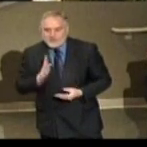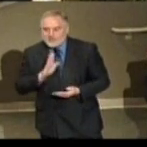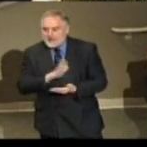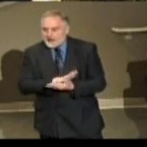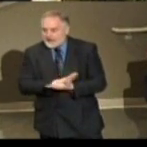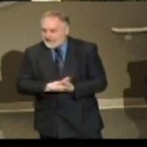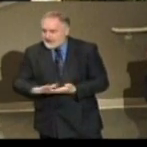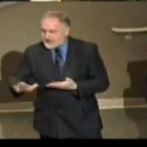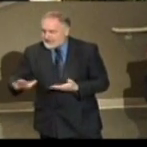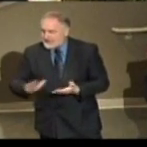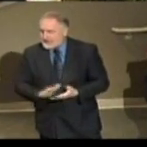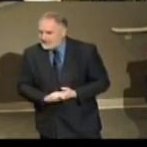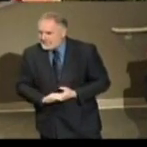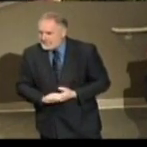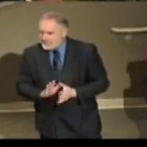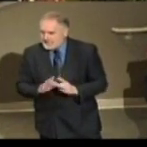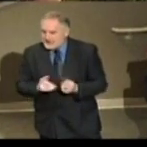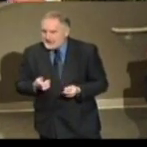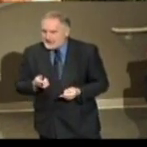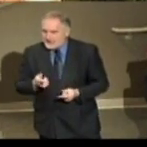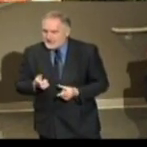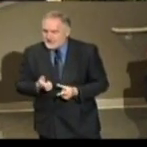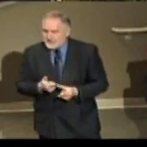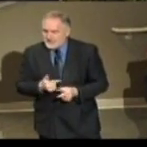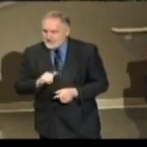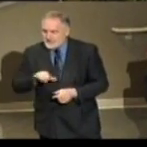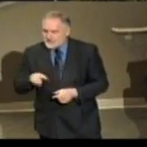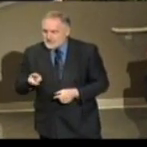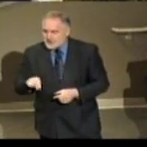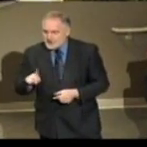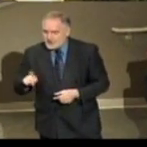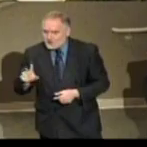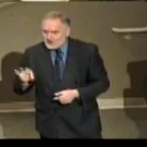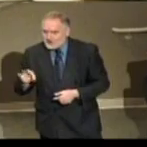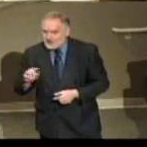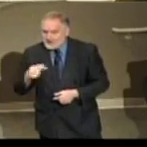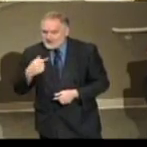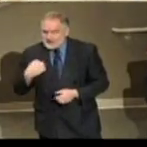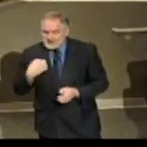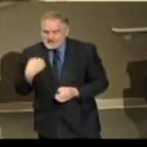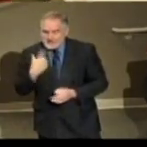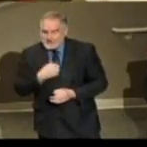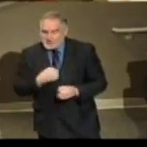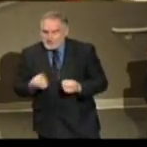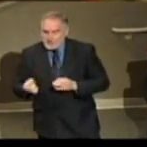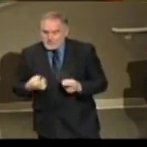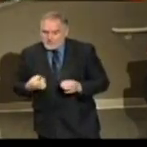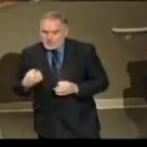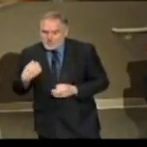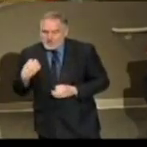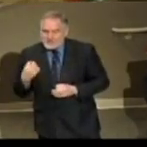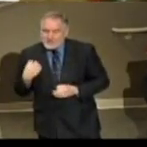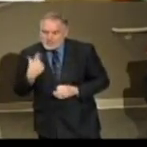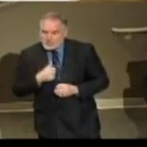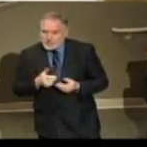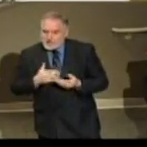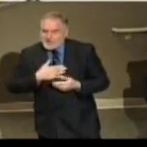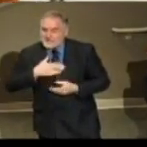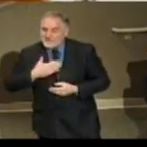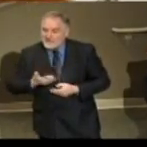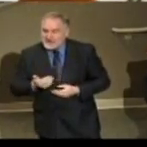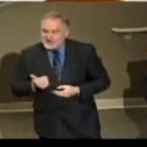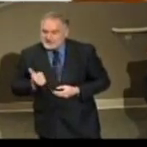clean. The Bible at 1 John 1:9 says, if we confess our sins, he's faithful and just to forgive us our